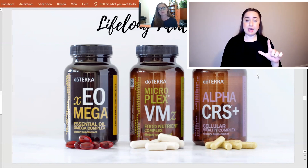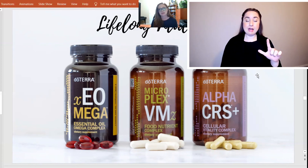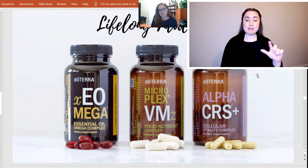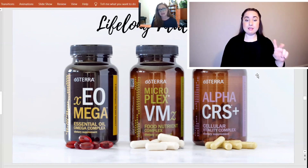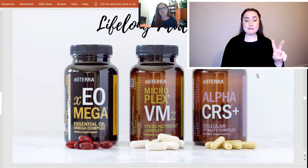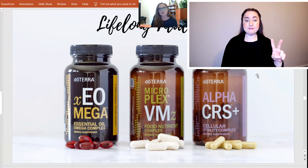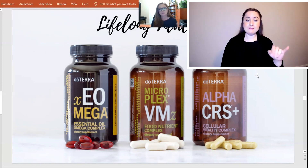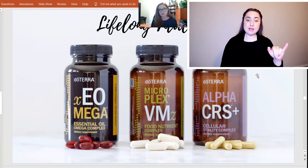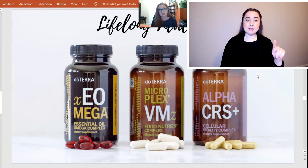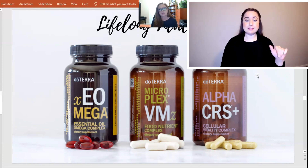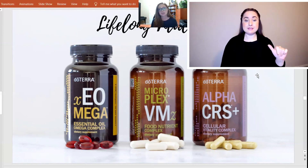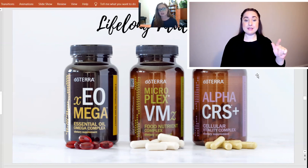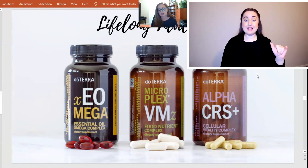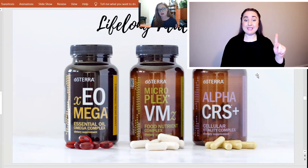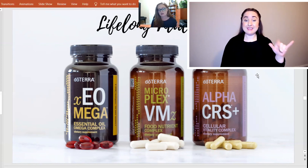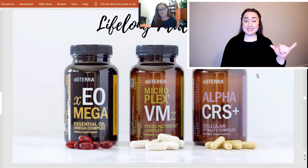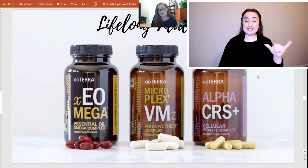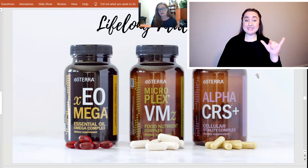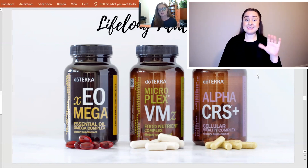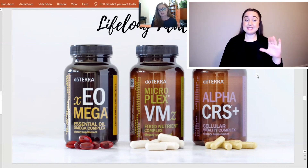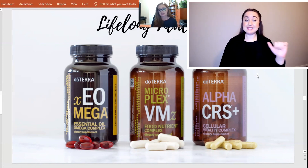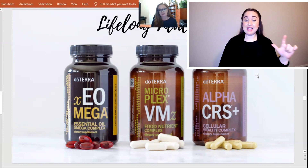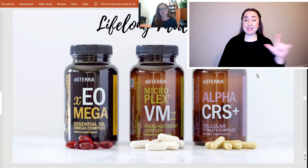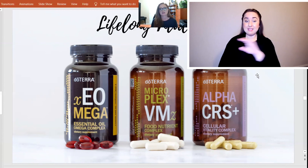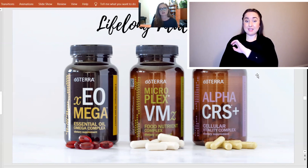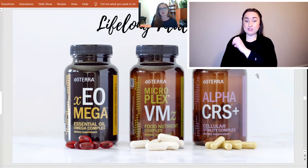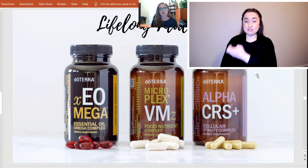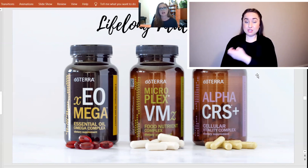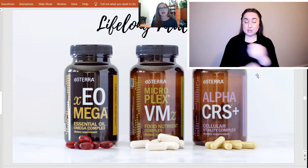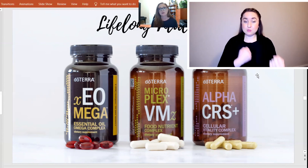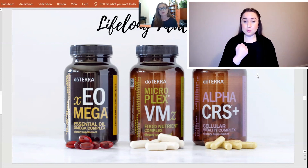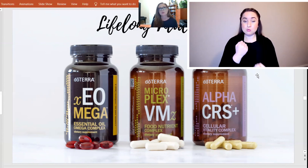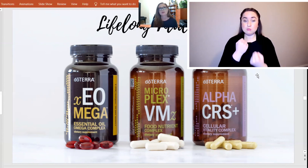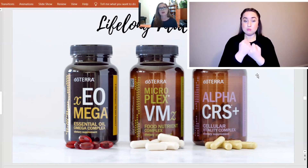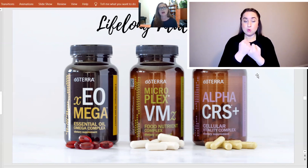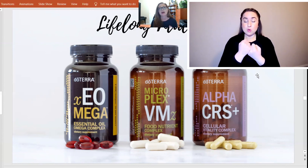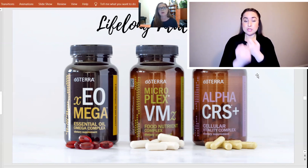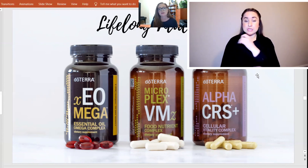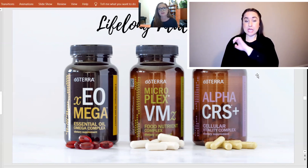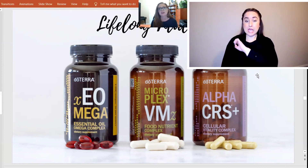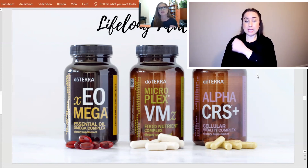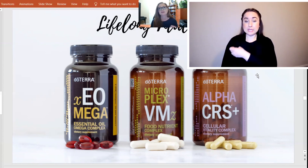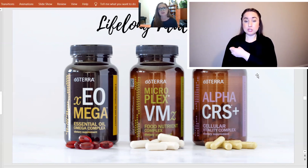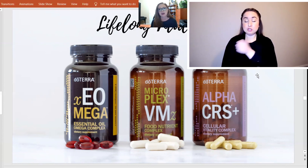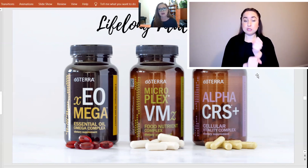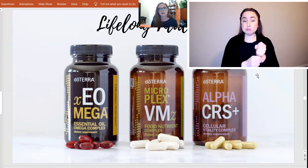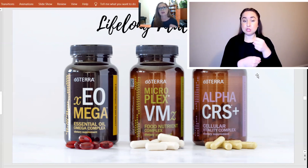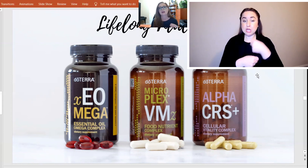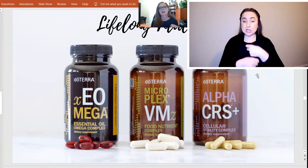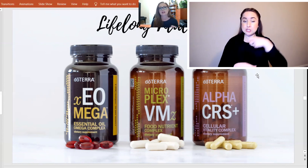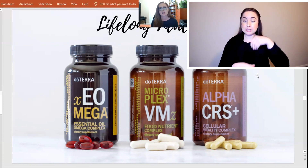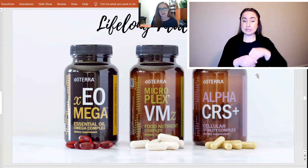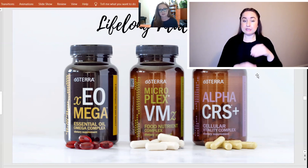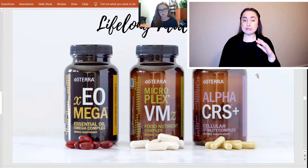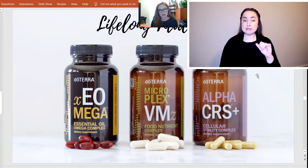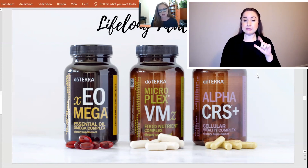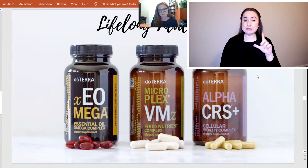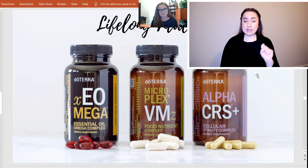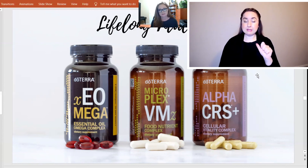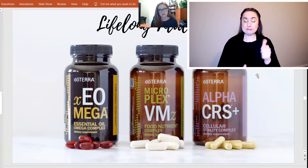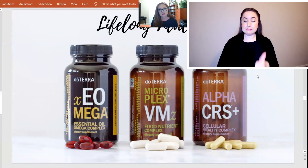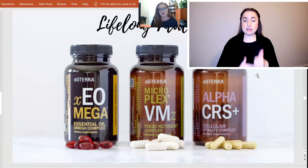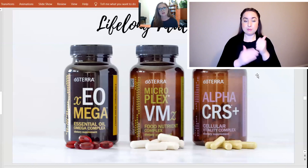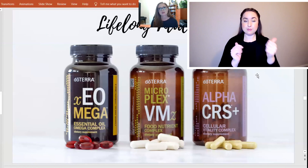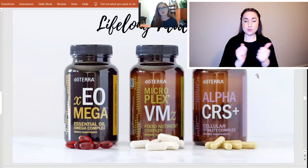the energy production of the cells. It helps with the healthy cell lifespan.